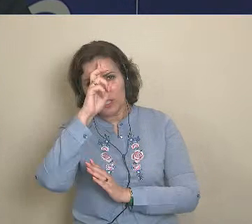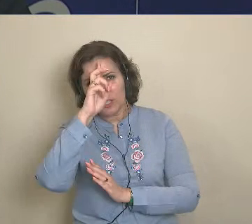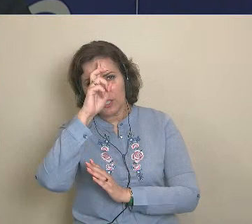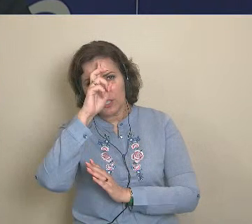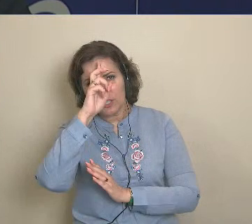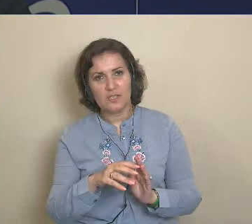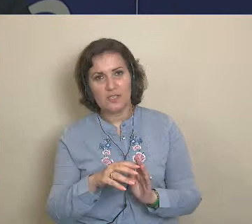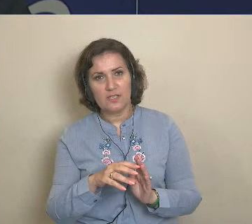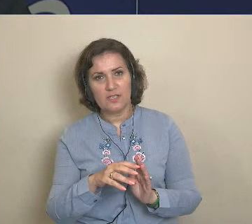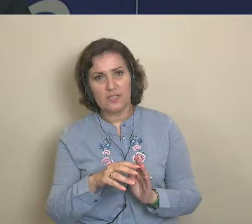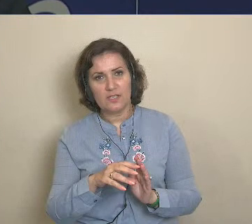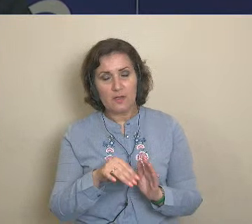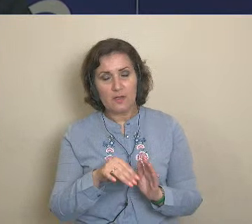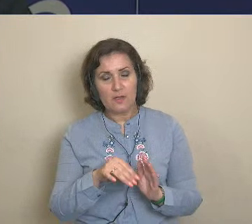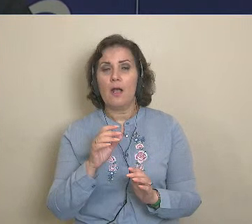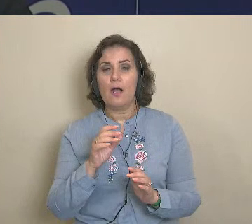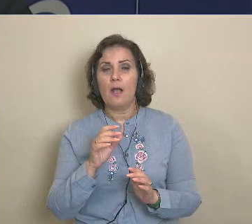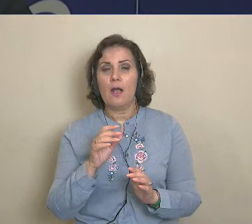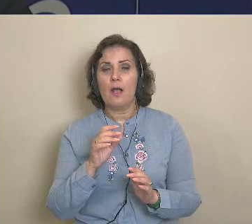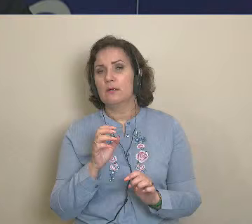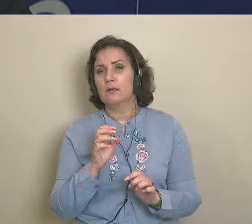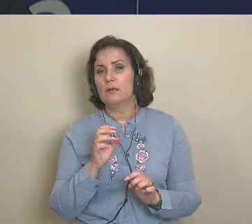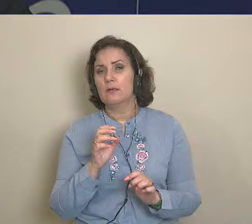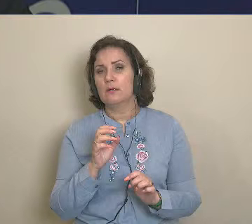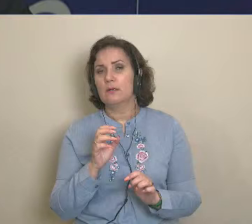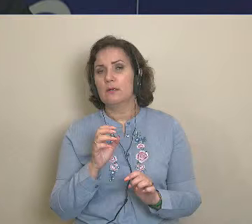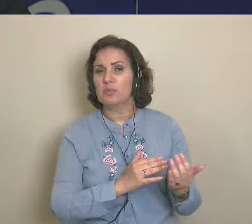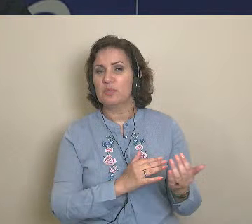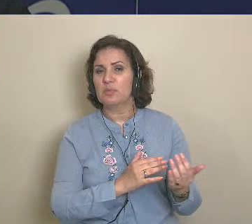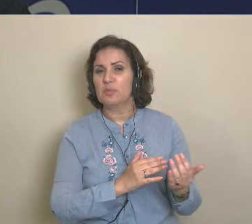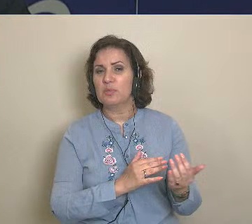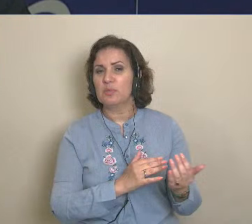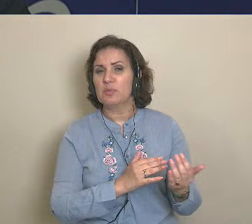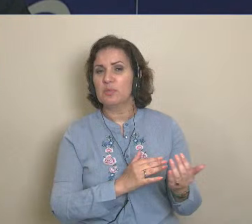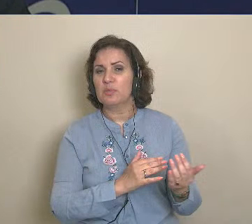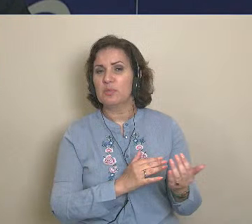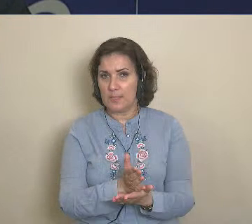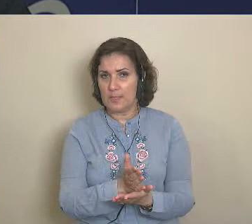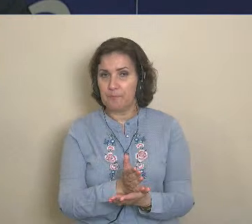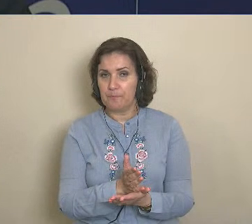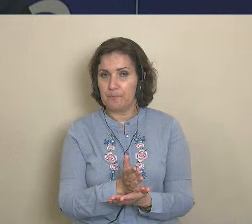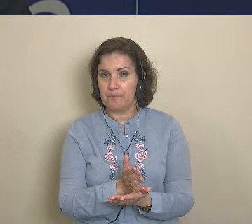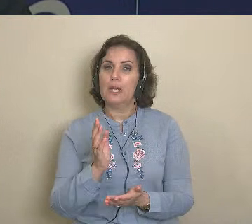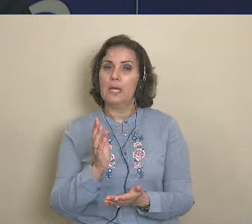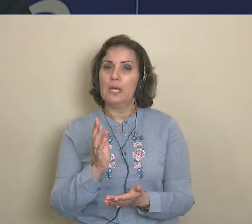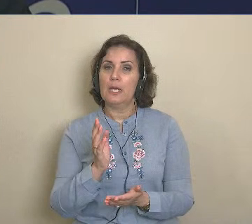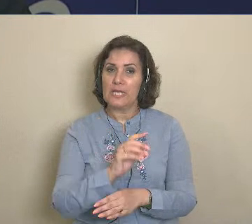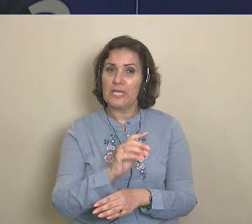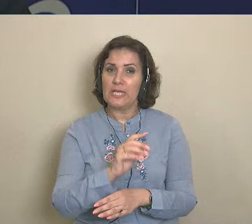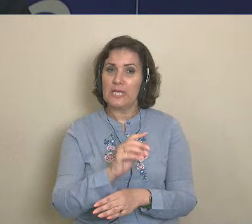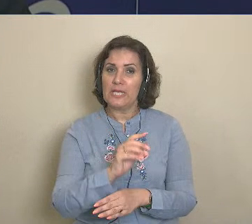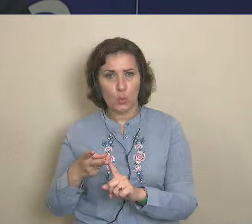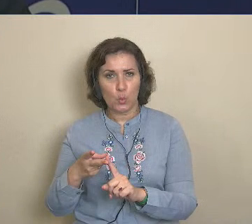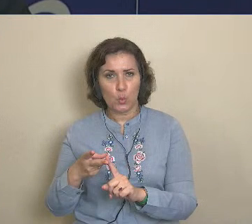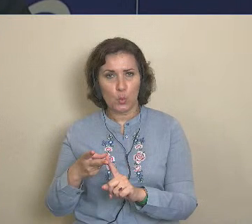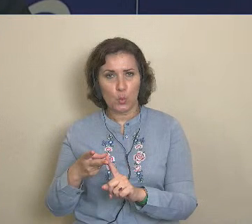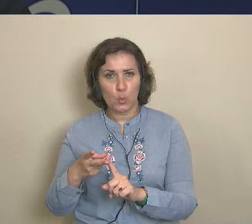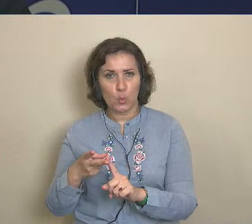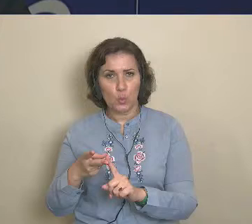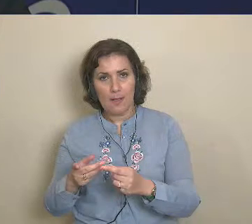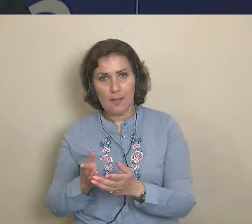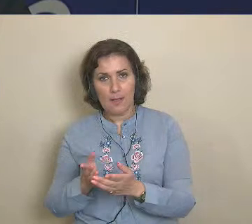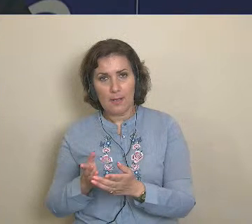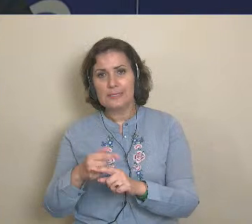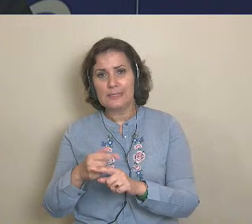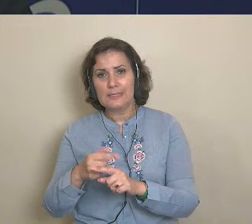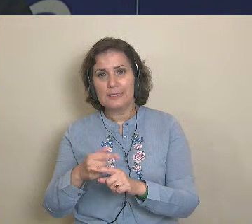in the hospitals, and they got the right to vote at the place where they were kept. And the second group and the